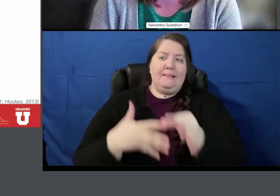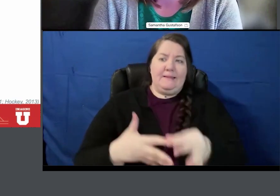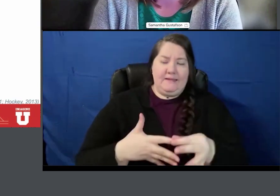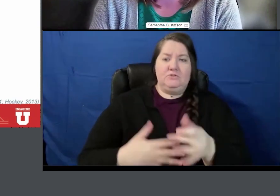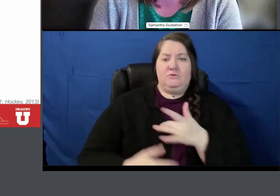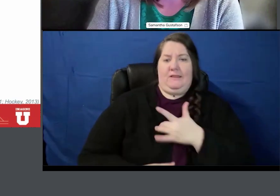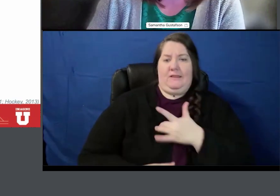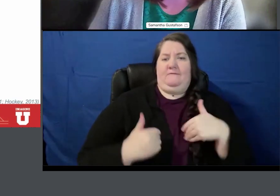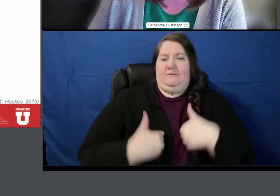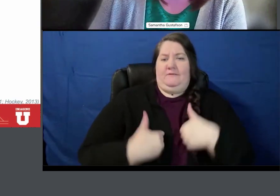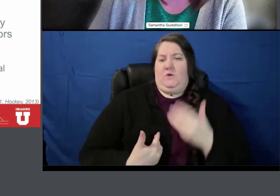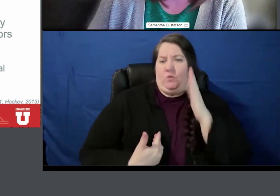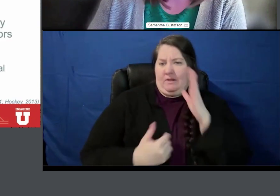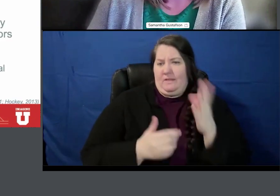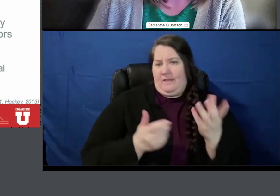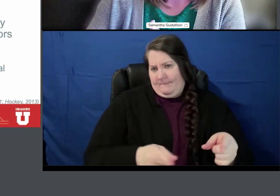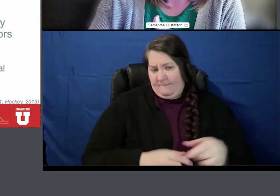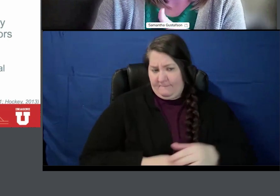that fatigue is going to develop.